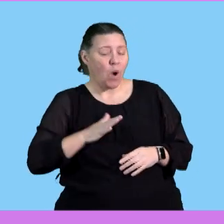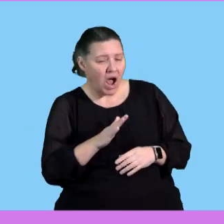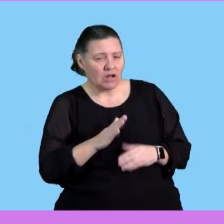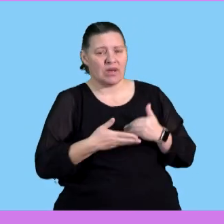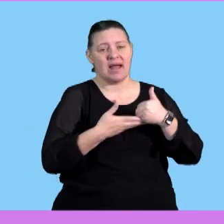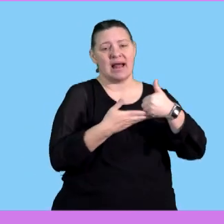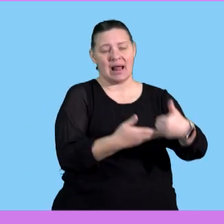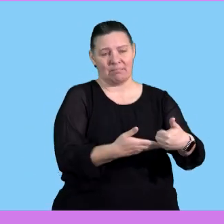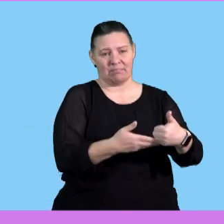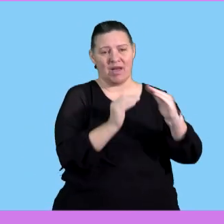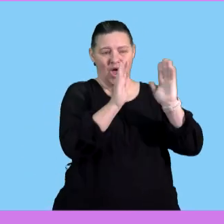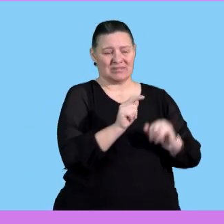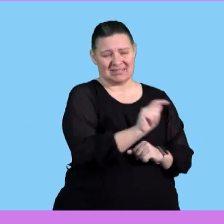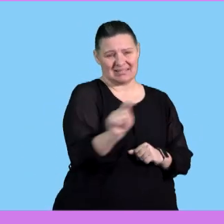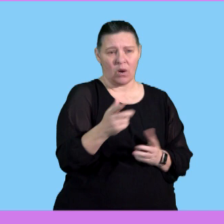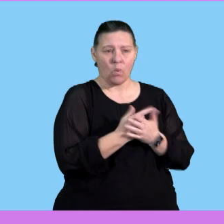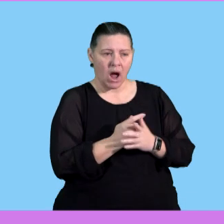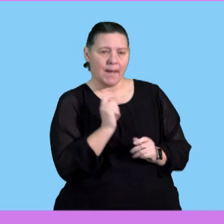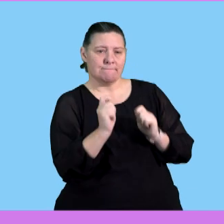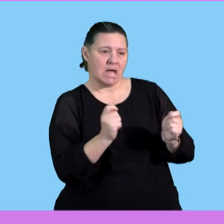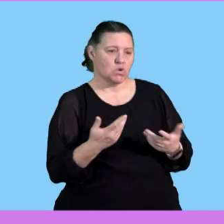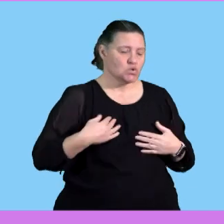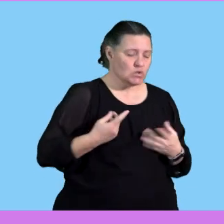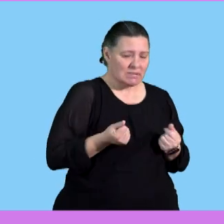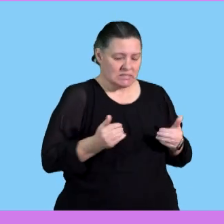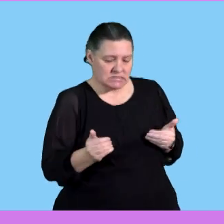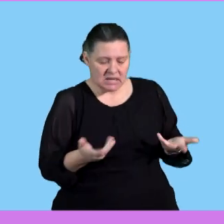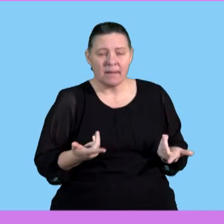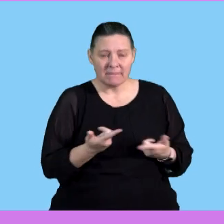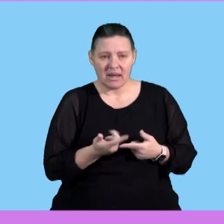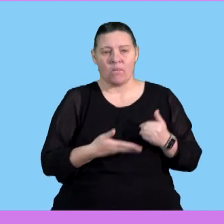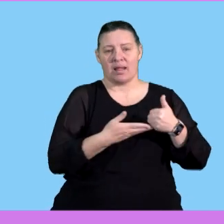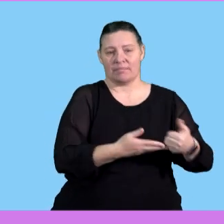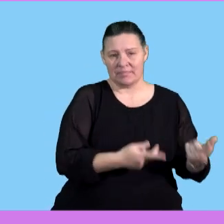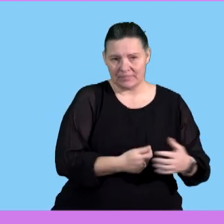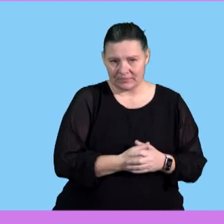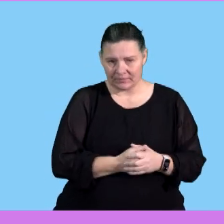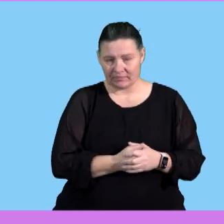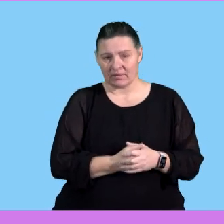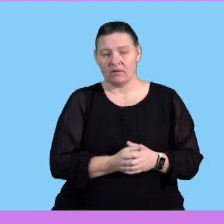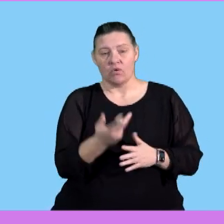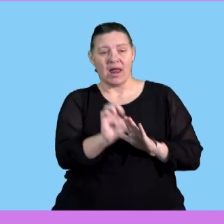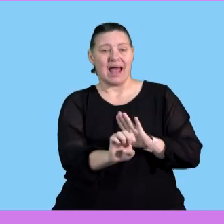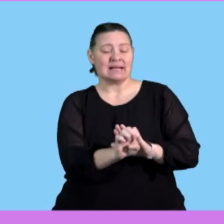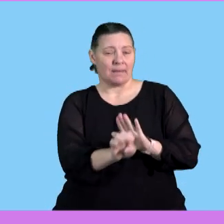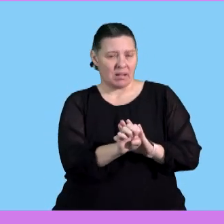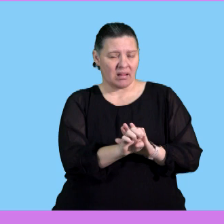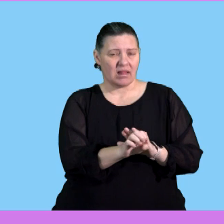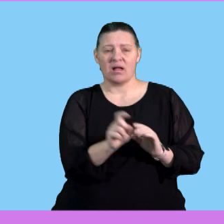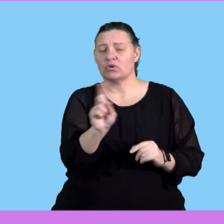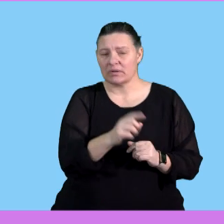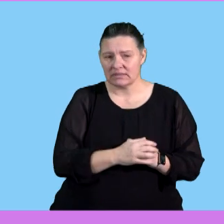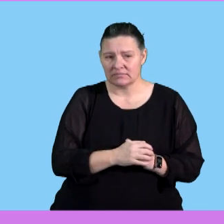to accommodate the households with less or no income at all. Now, the examples of the